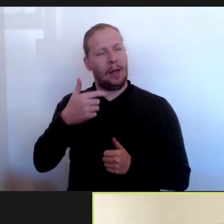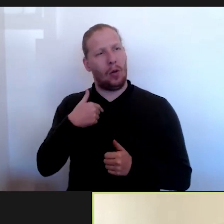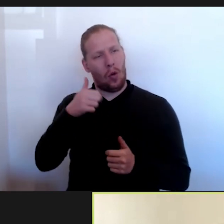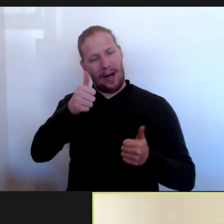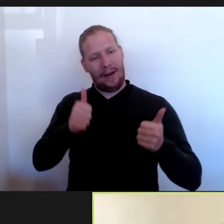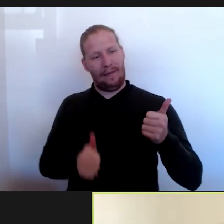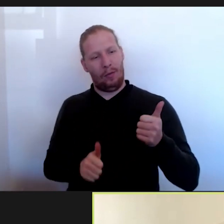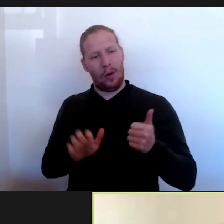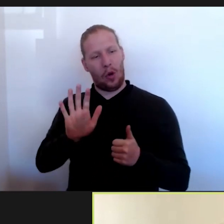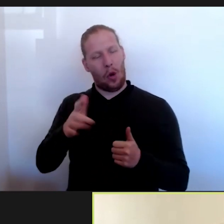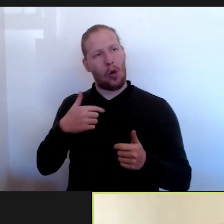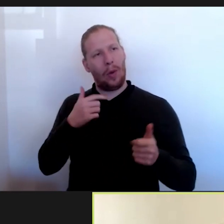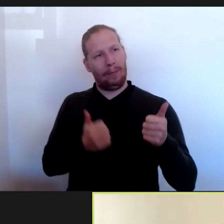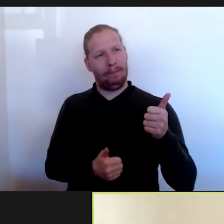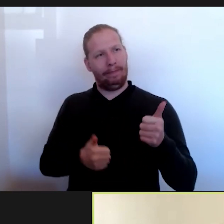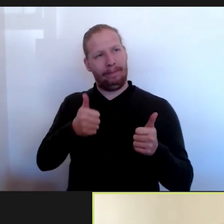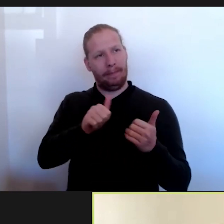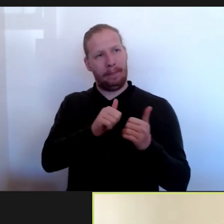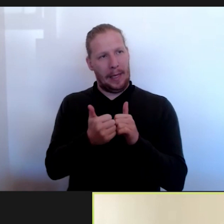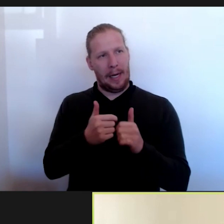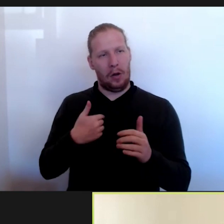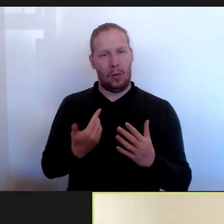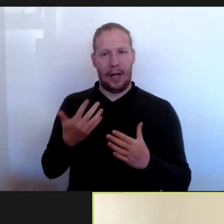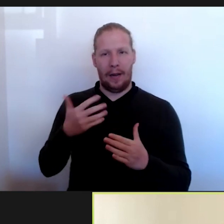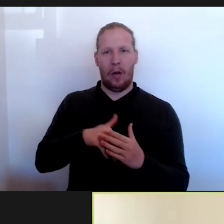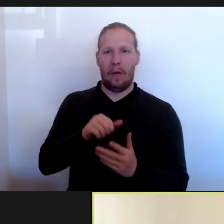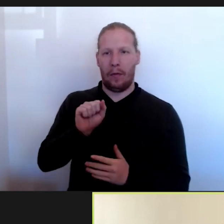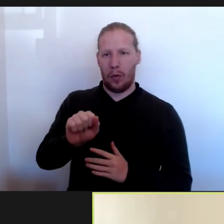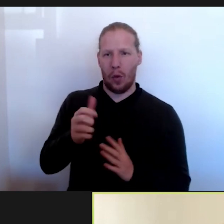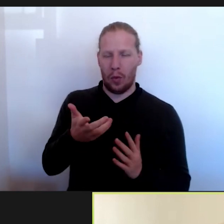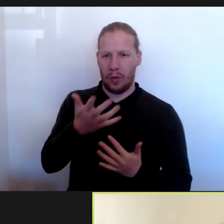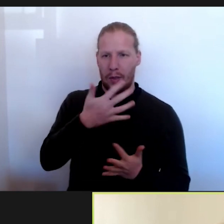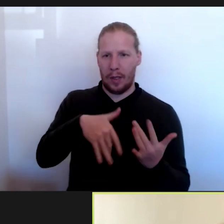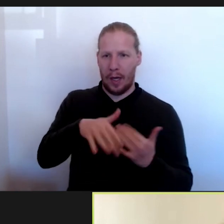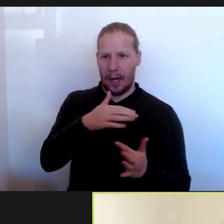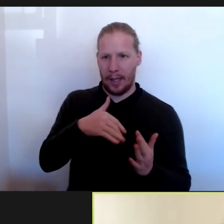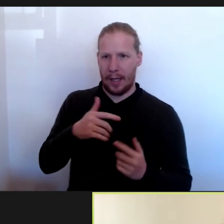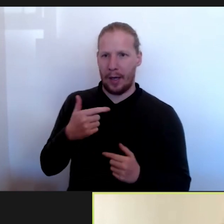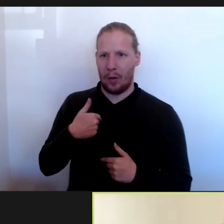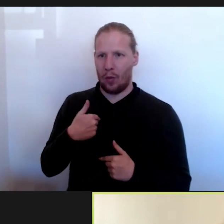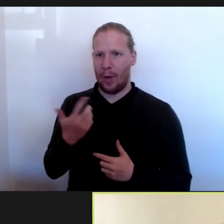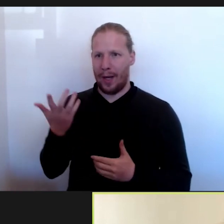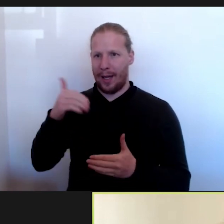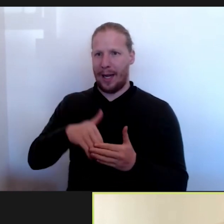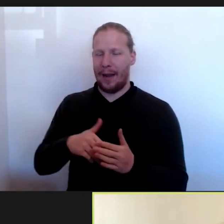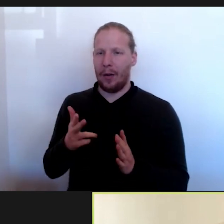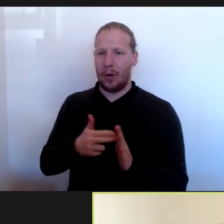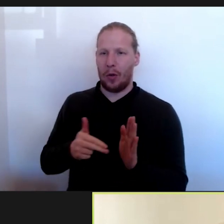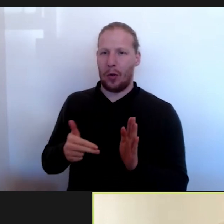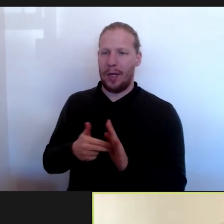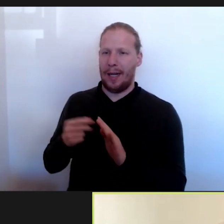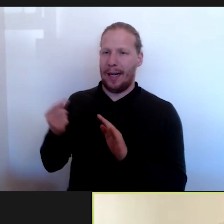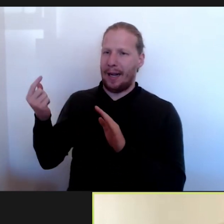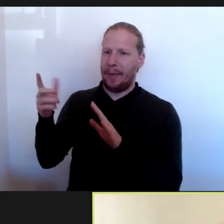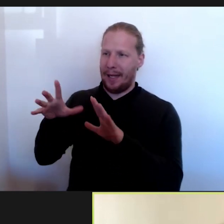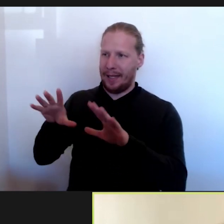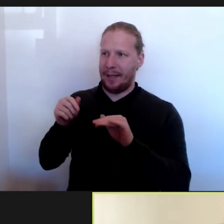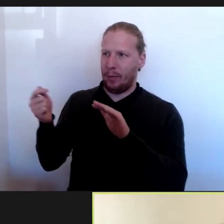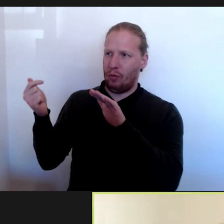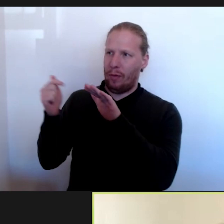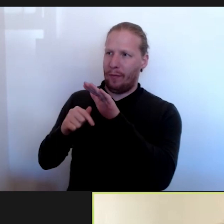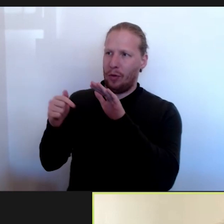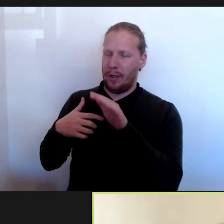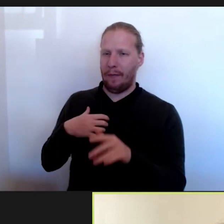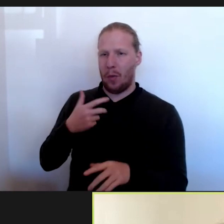We are part of your society. We exist. New Zealand has been resettling refugees for more than 70 years. We are there. Thank